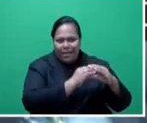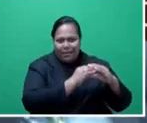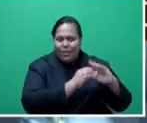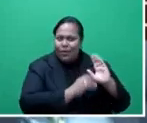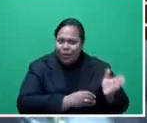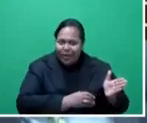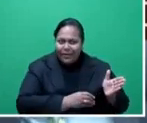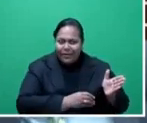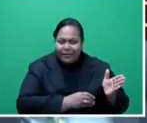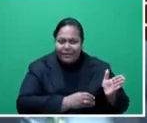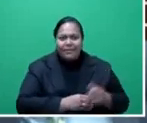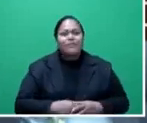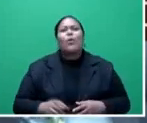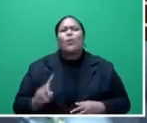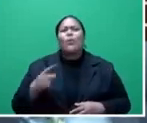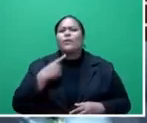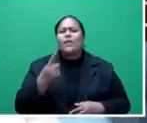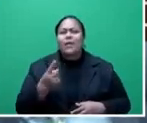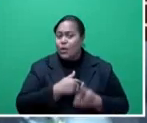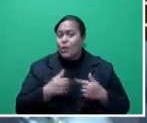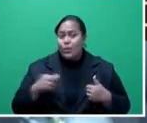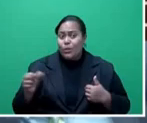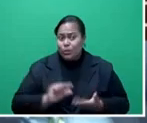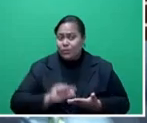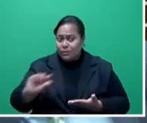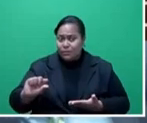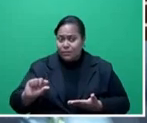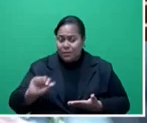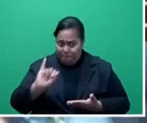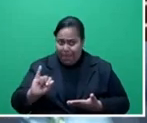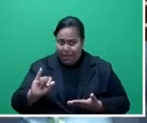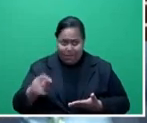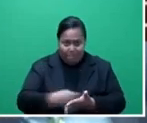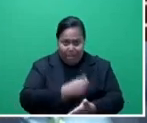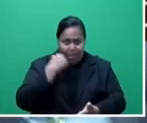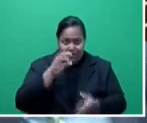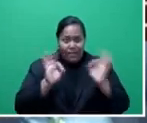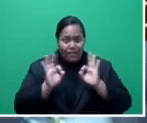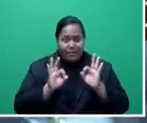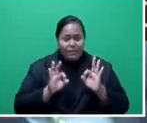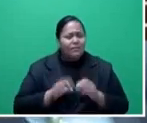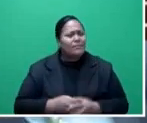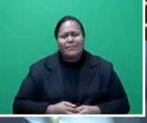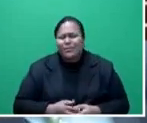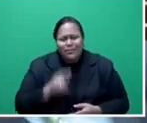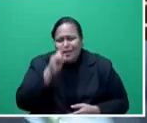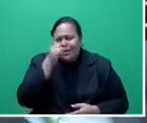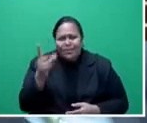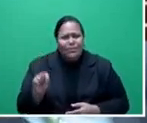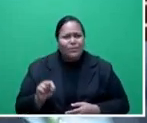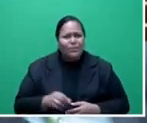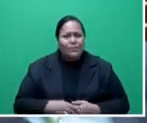he saying, what is he saying? Is he saying that we should lend to bad applicants? Banks don't do that, sir. It's actually quite